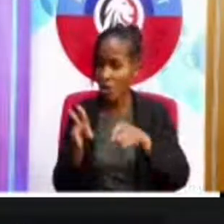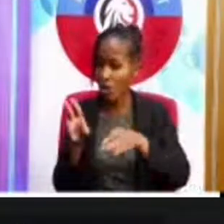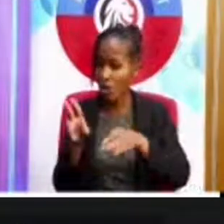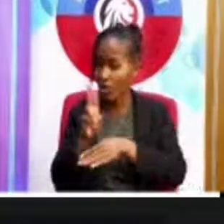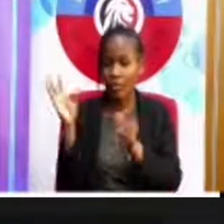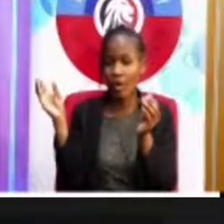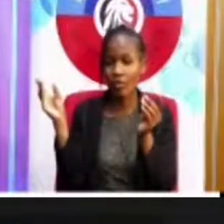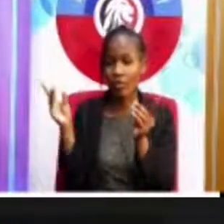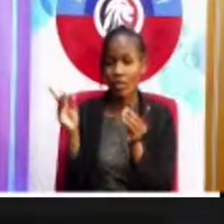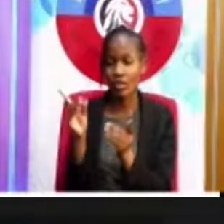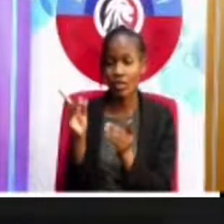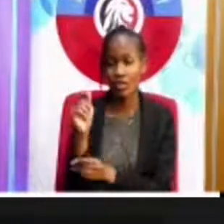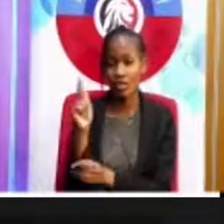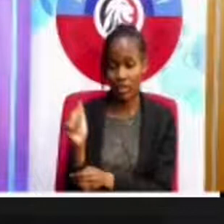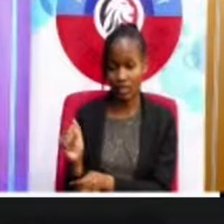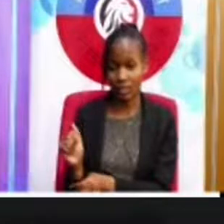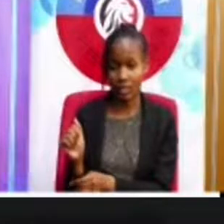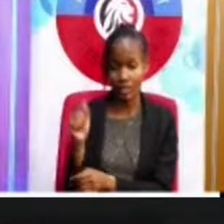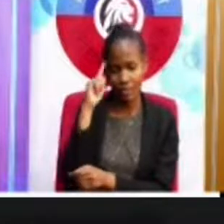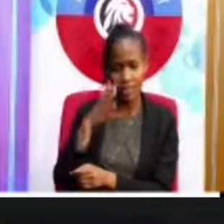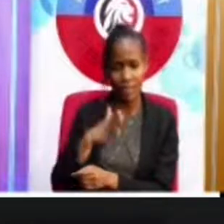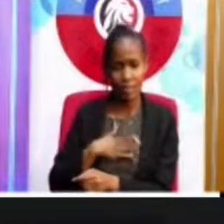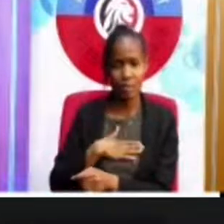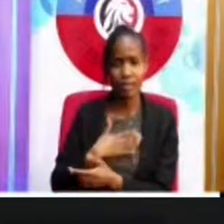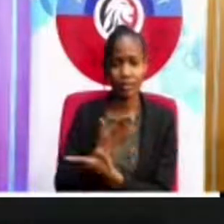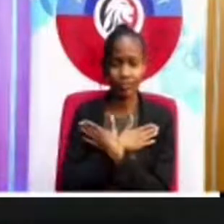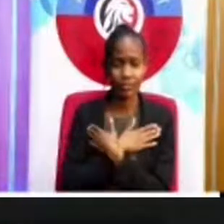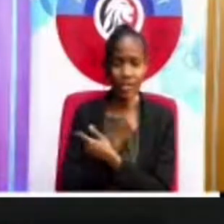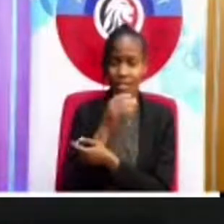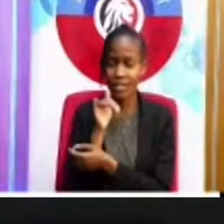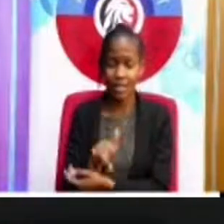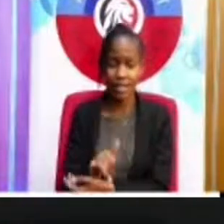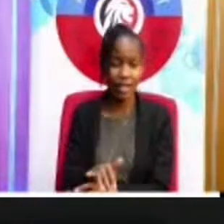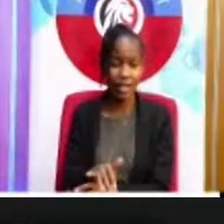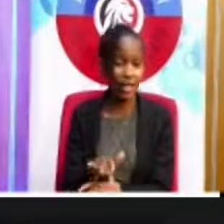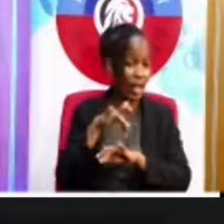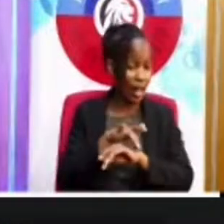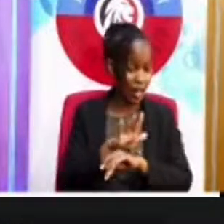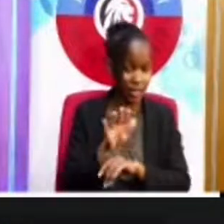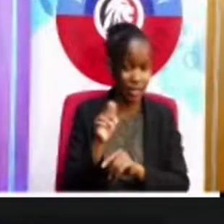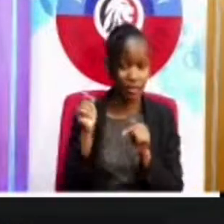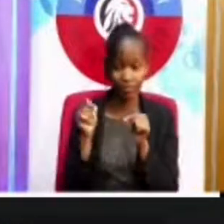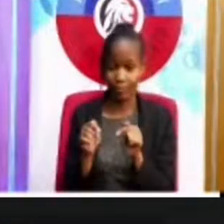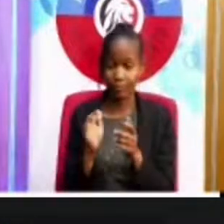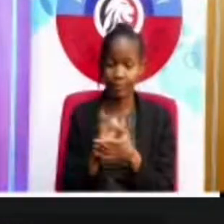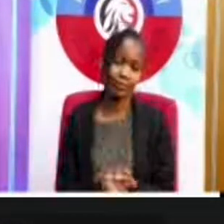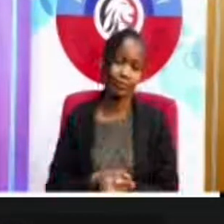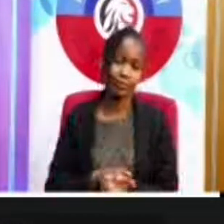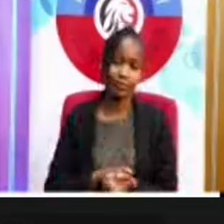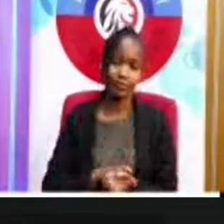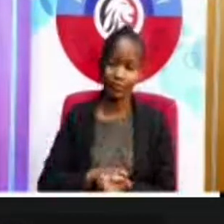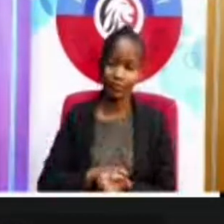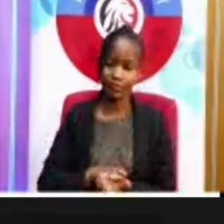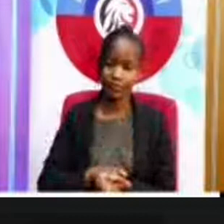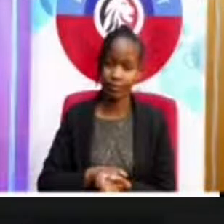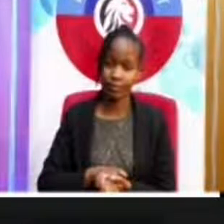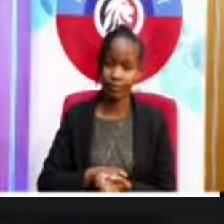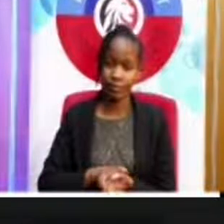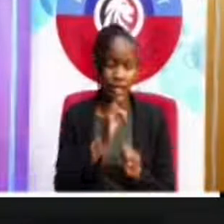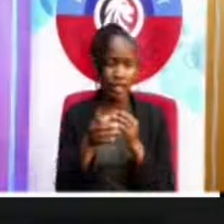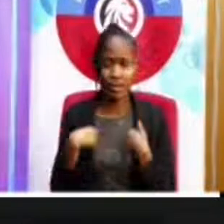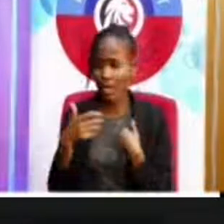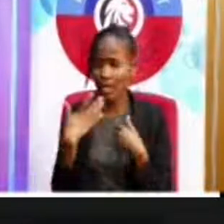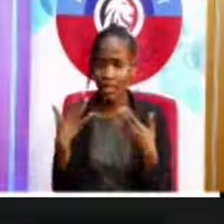think my colleagues mentioned this earlier. If there is anything that we must